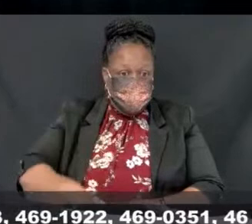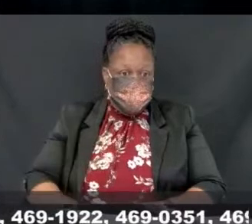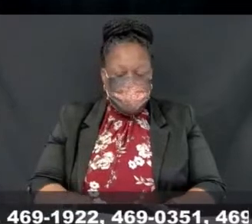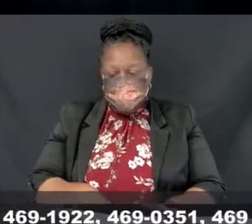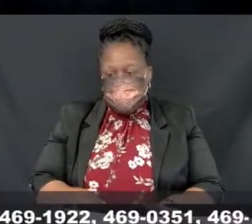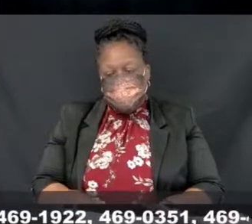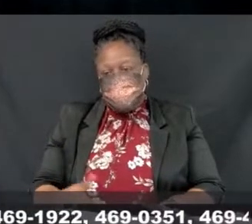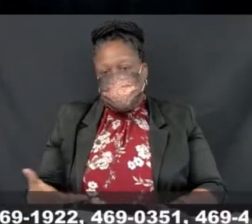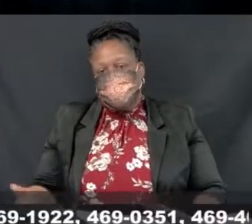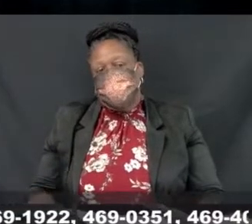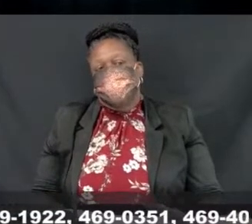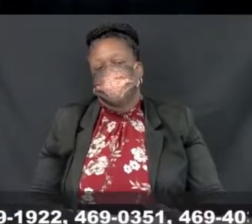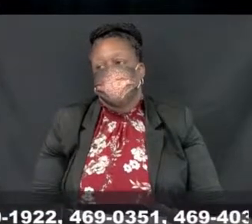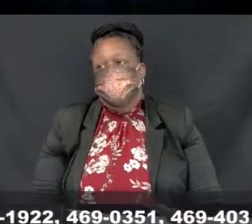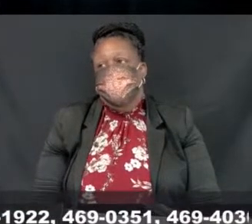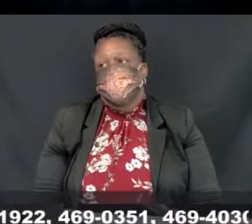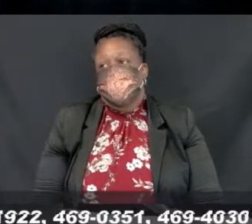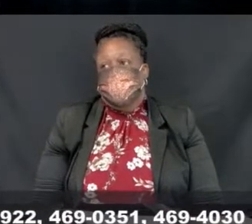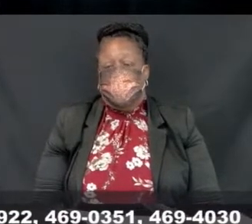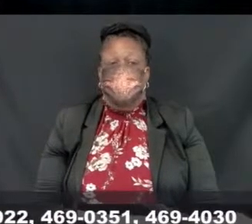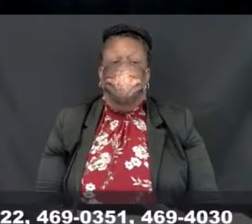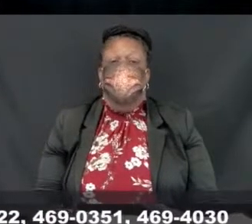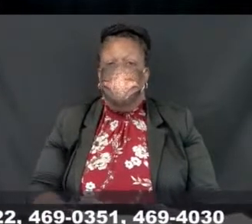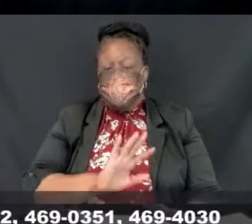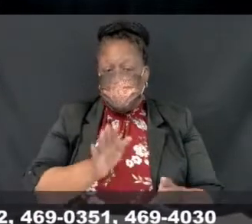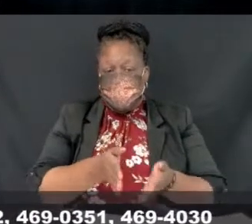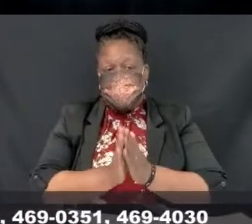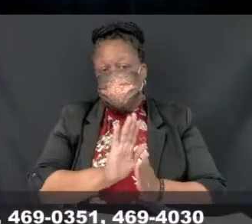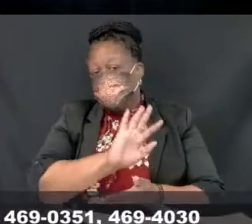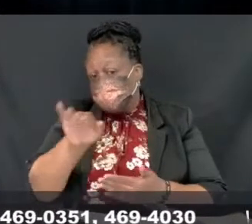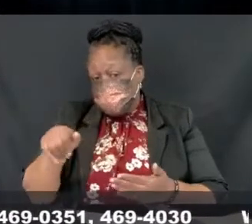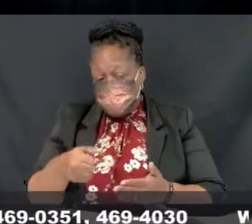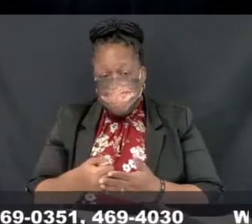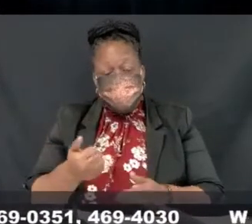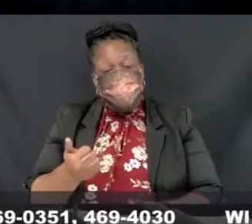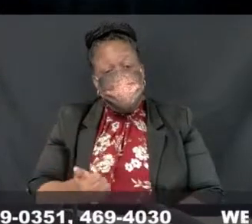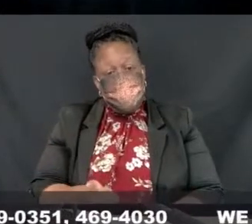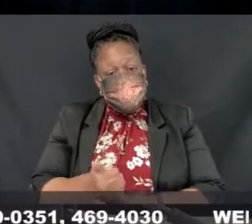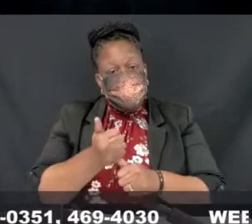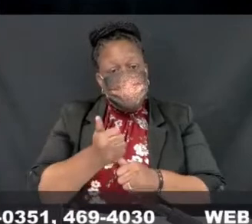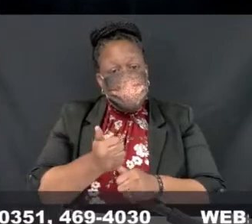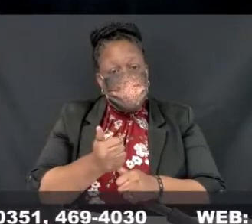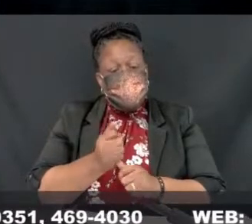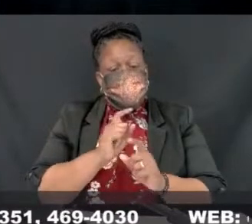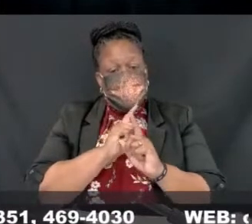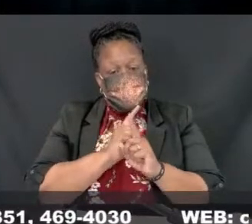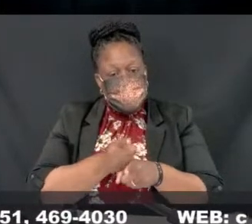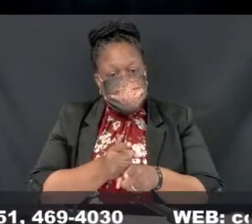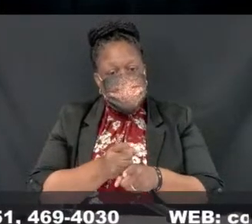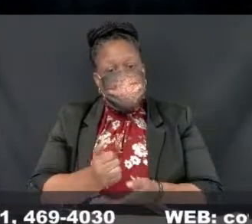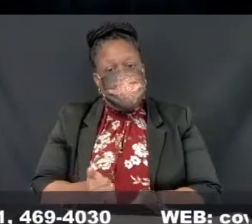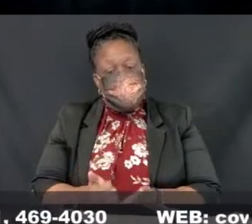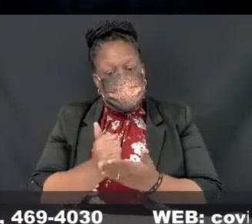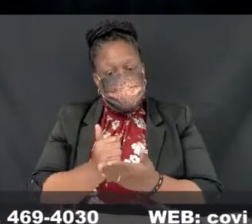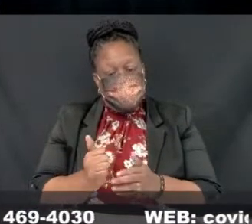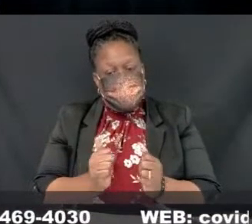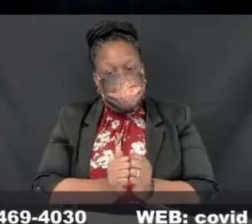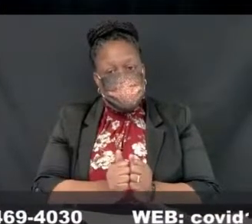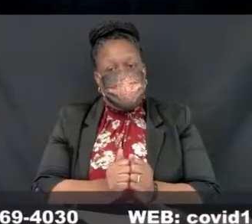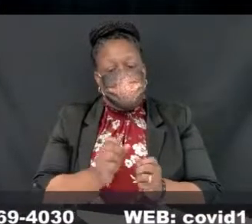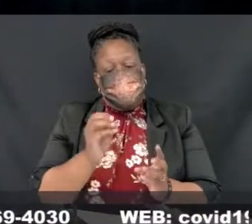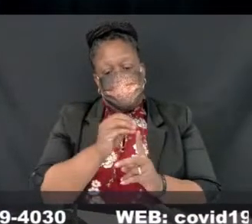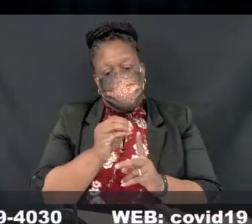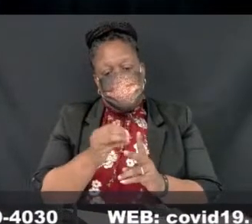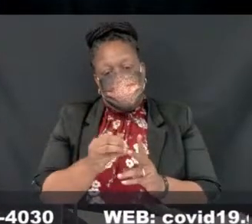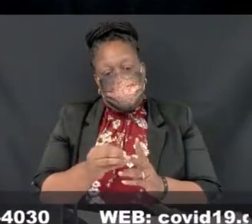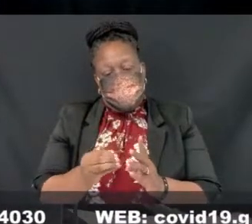emergency. So again, please do your best to support the census operations and activities, cooperate.